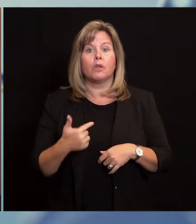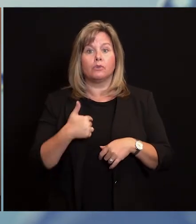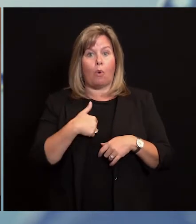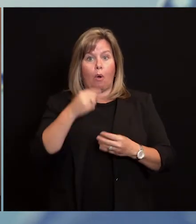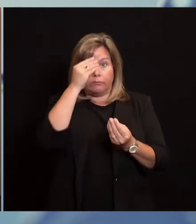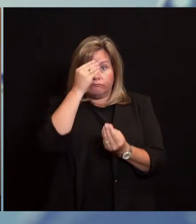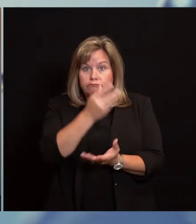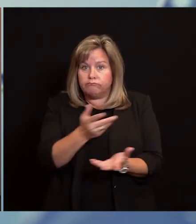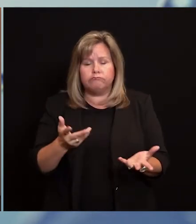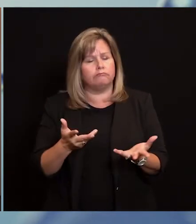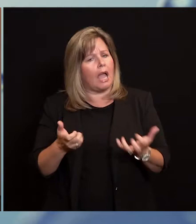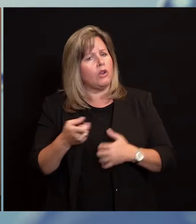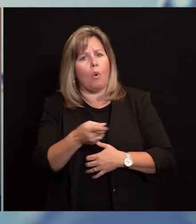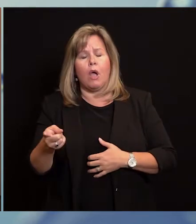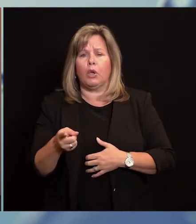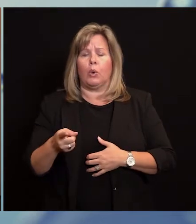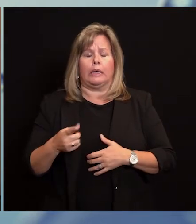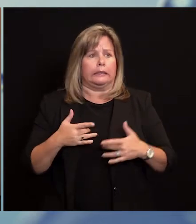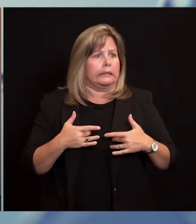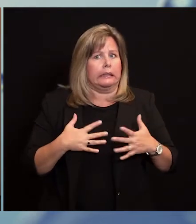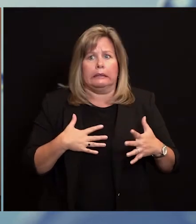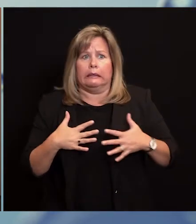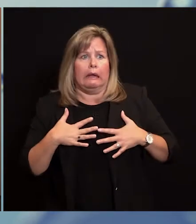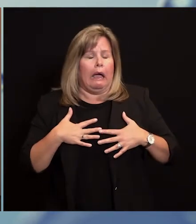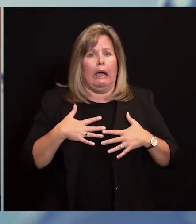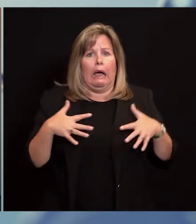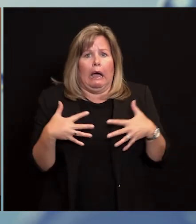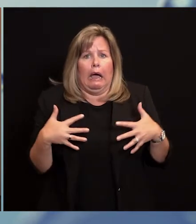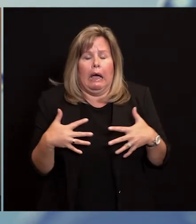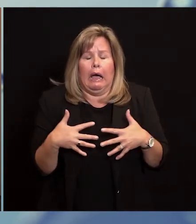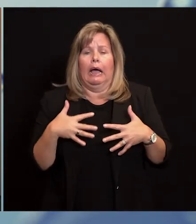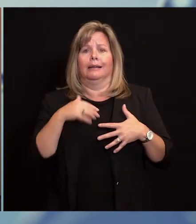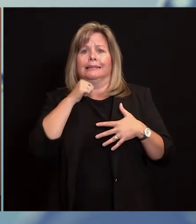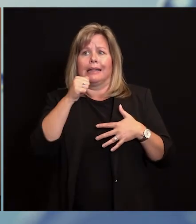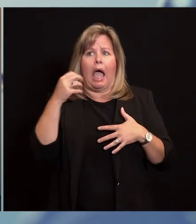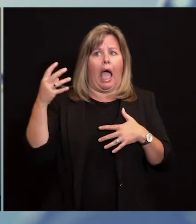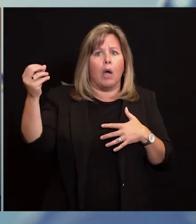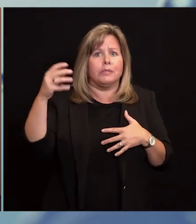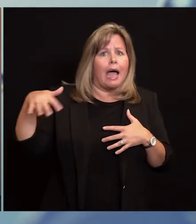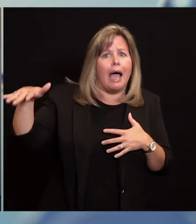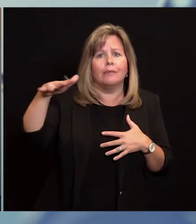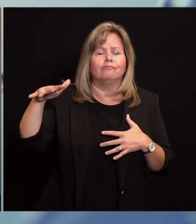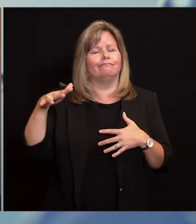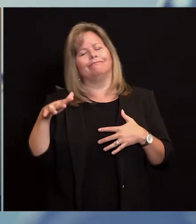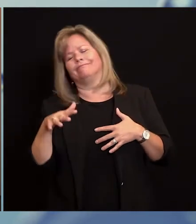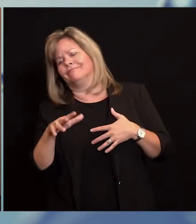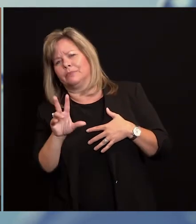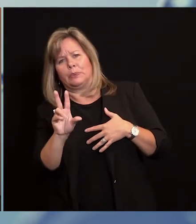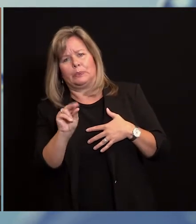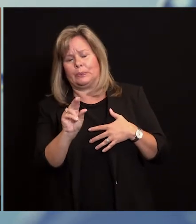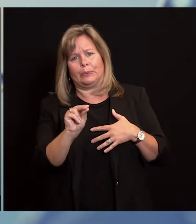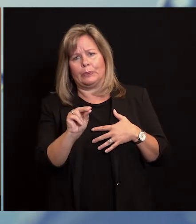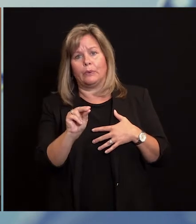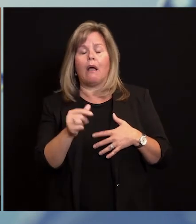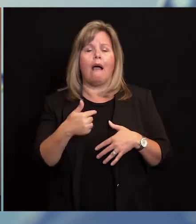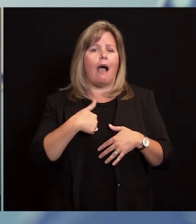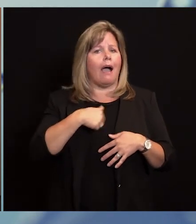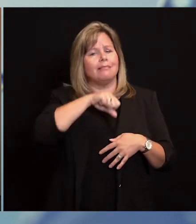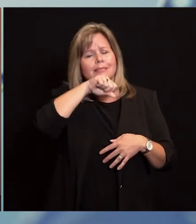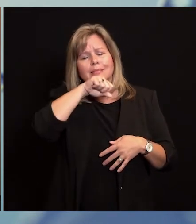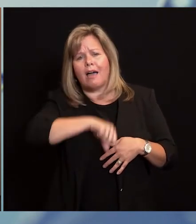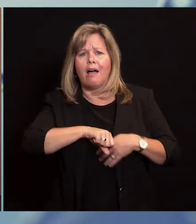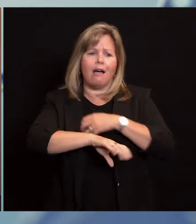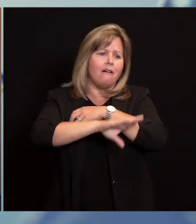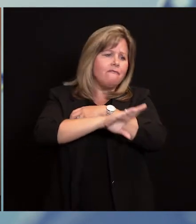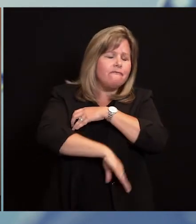panic and not because I want people to stay indoors and to avoid the outside. Far from it. In fact, I love this time of